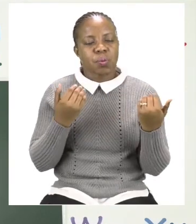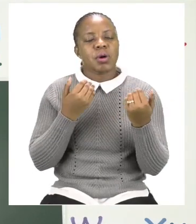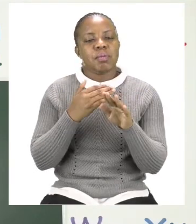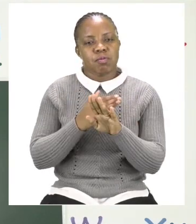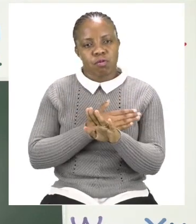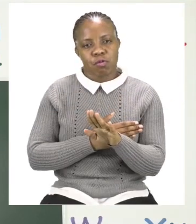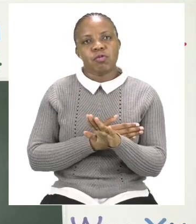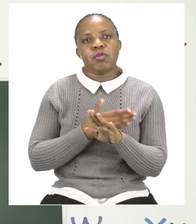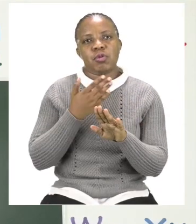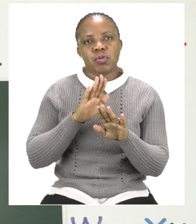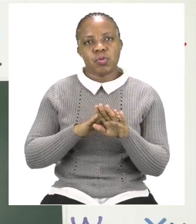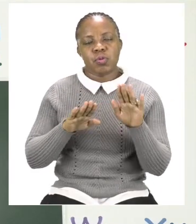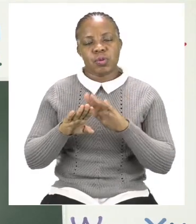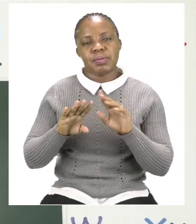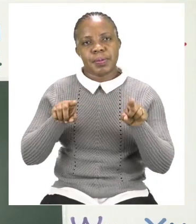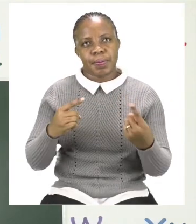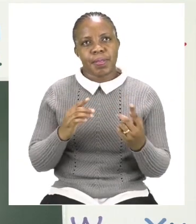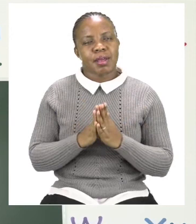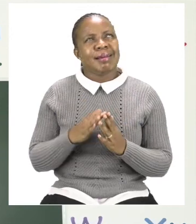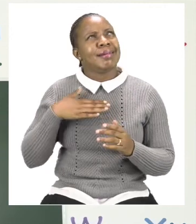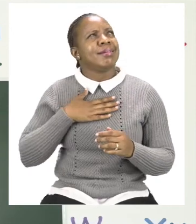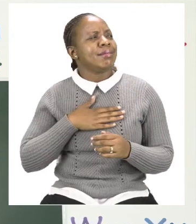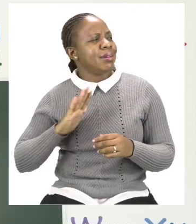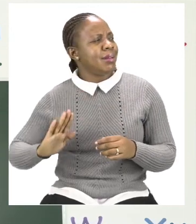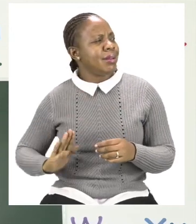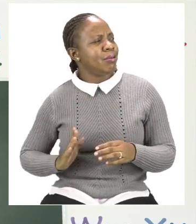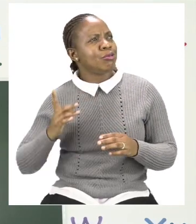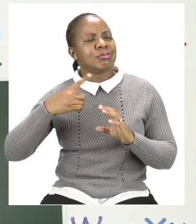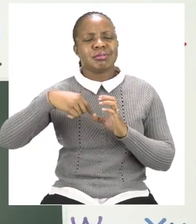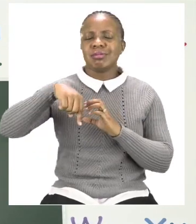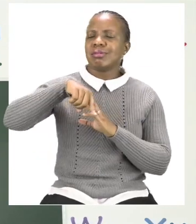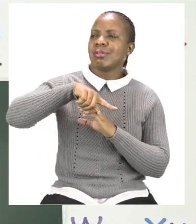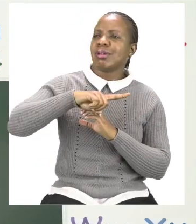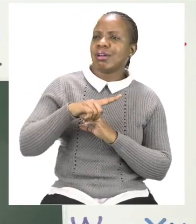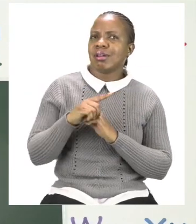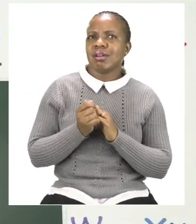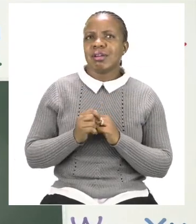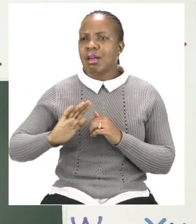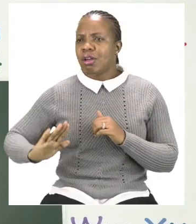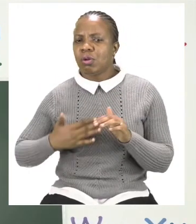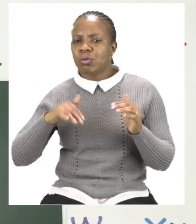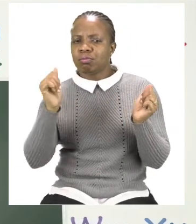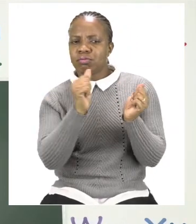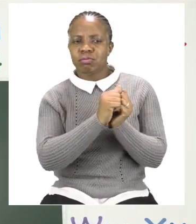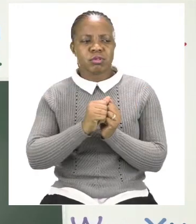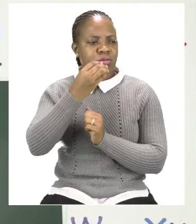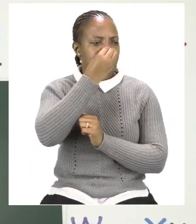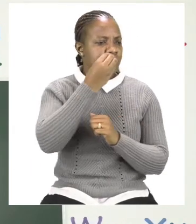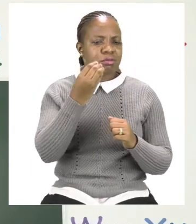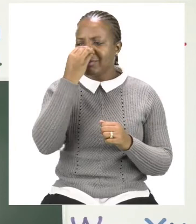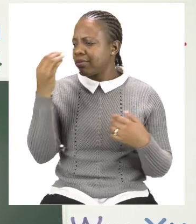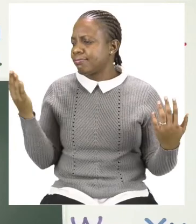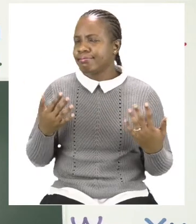else. I feel like going outside today. I want to take Sashi with me. Sashi, where are